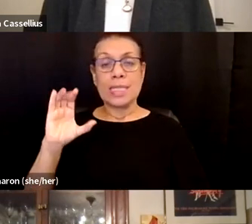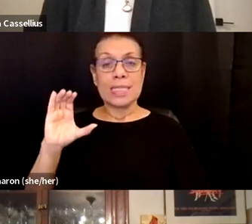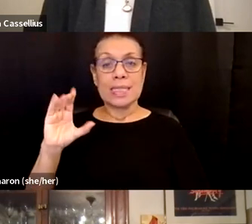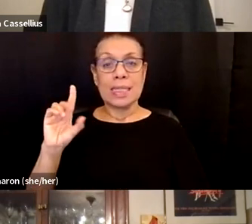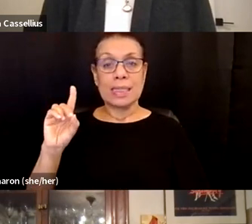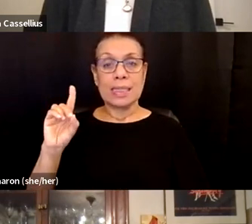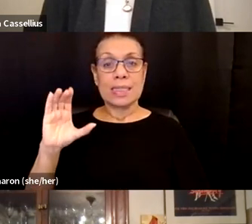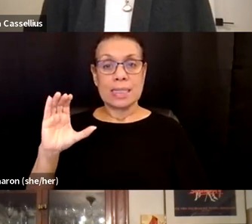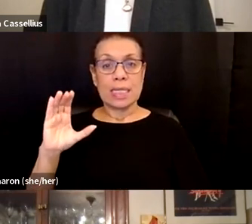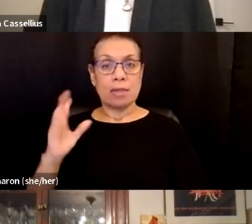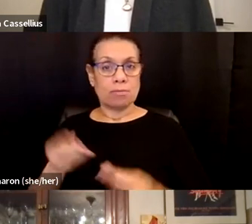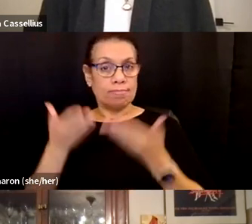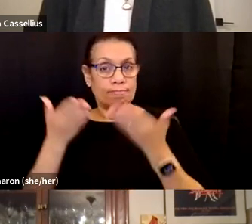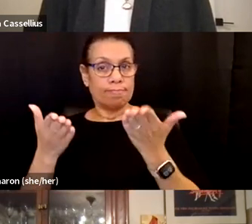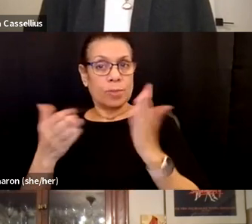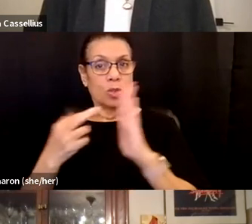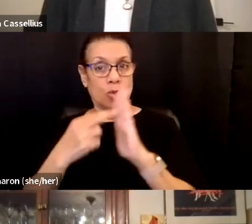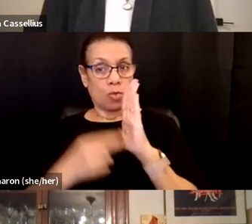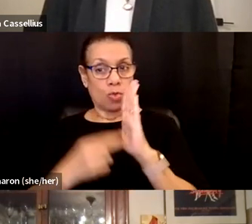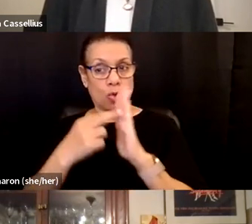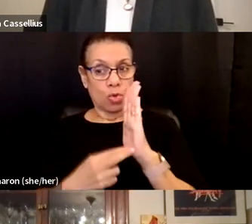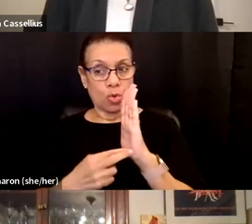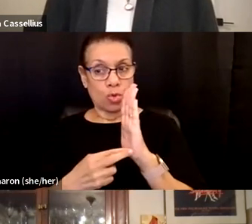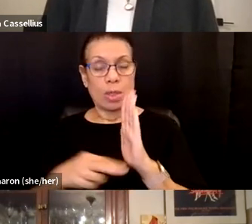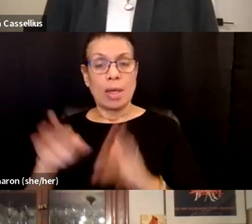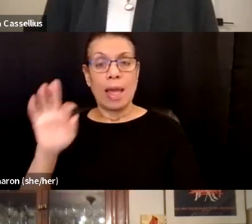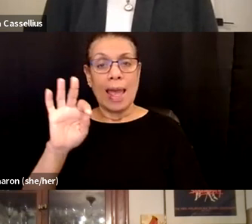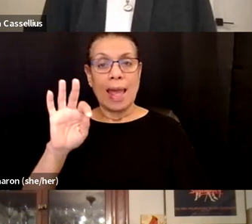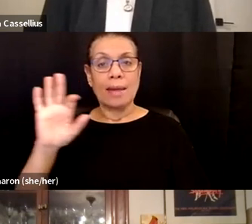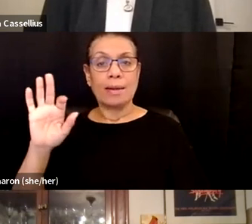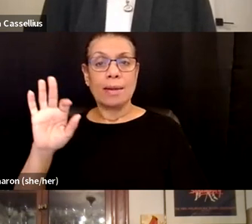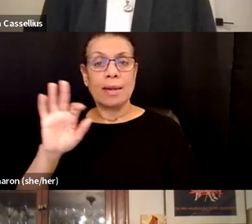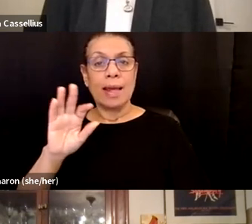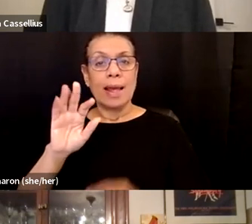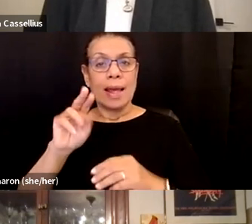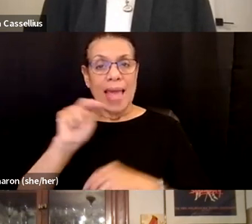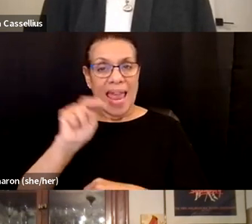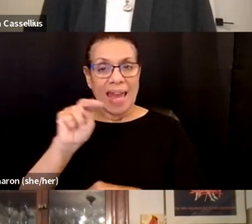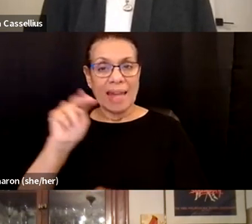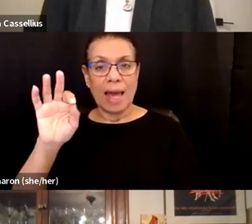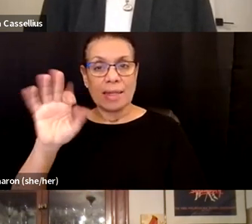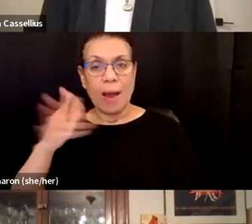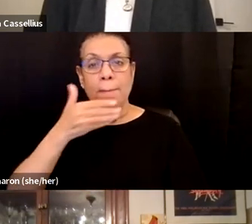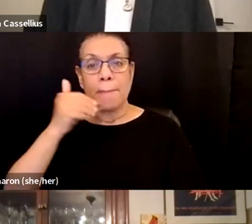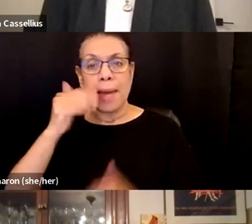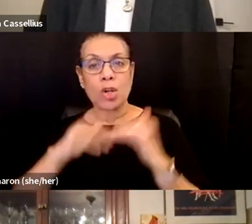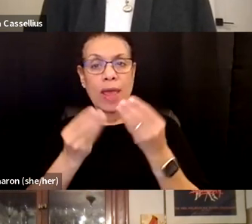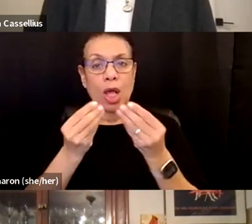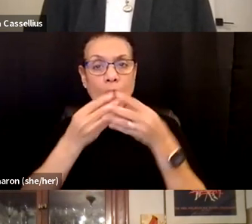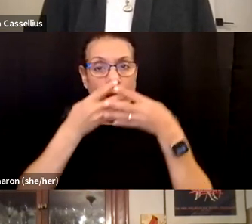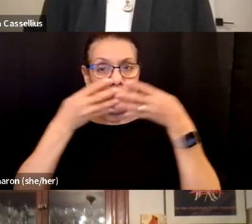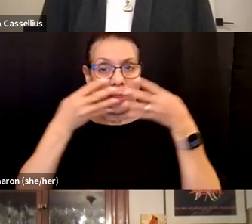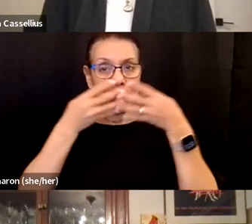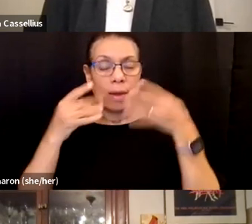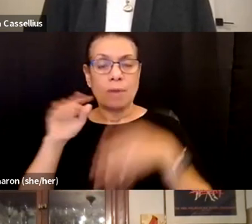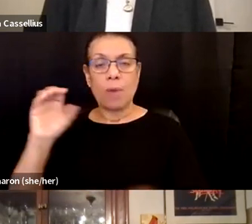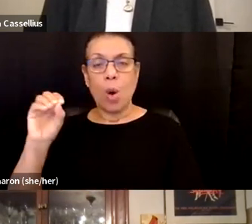guidance on masks stating that n55s offer far better protection than cloth masks against the omicron variant